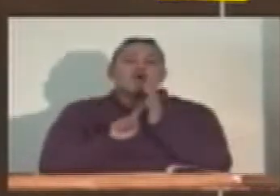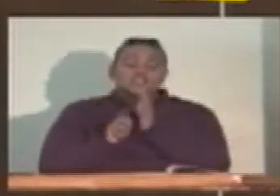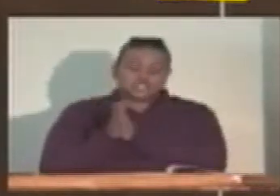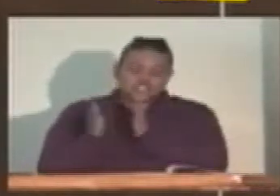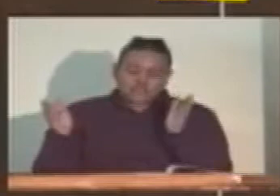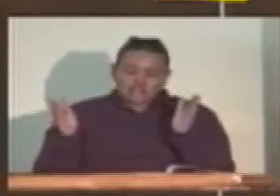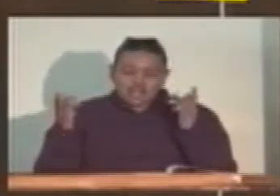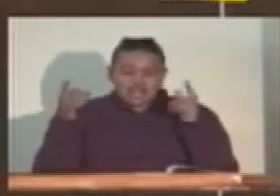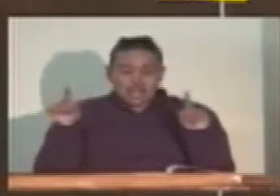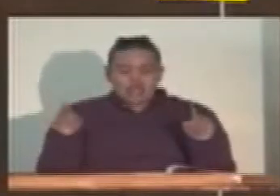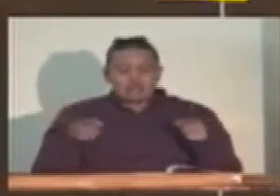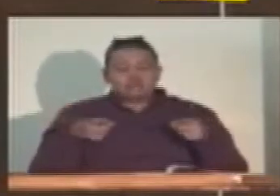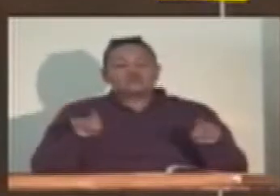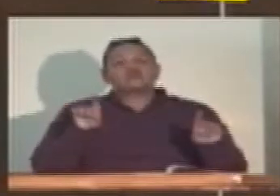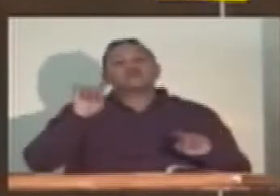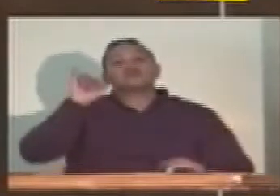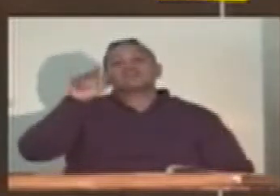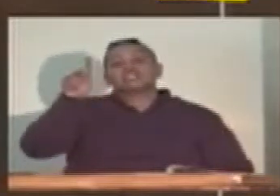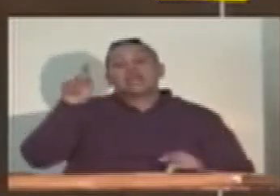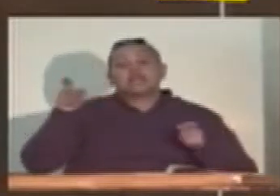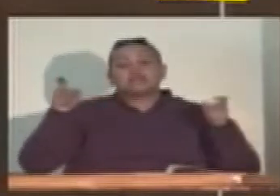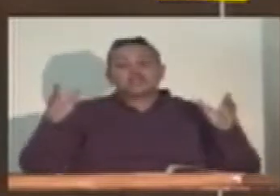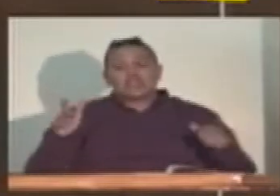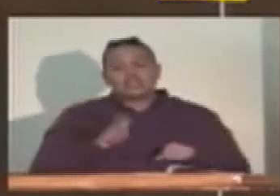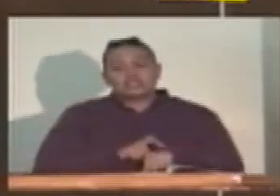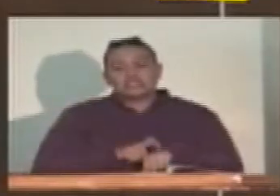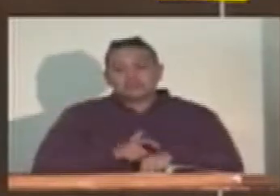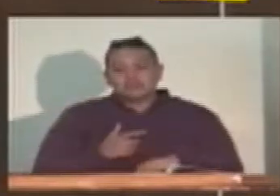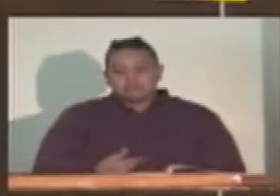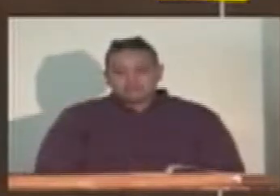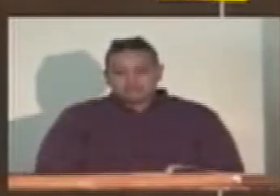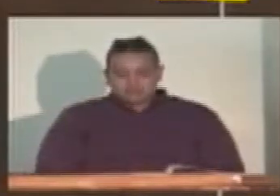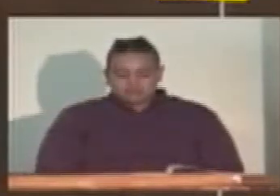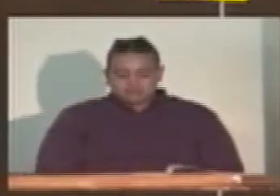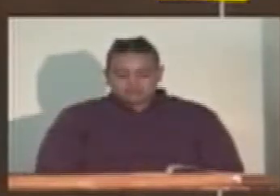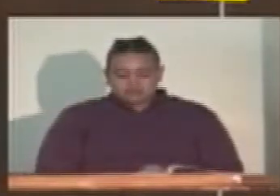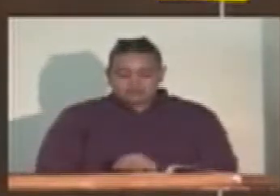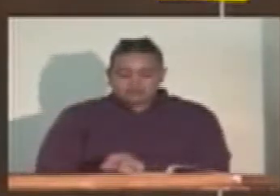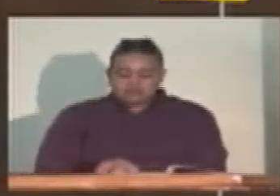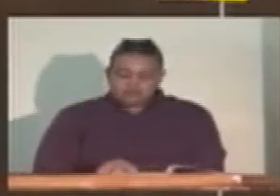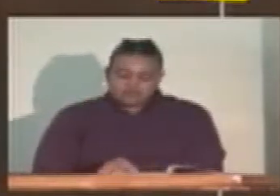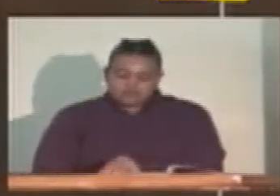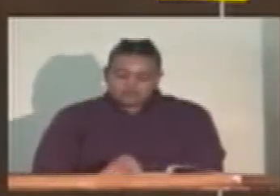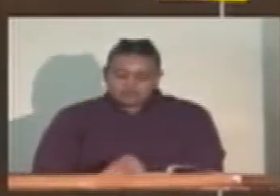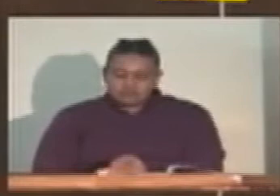General, as it did during the previous JLP administration.